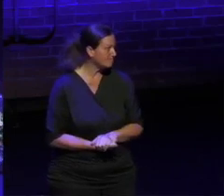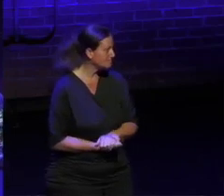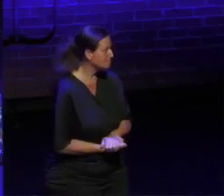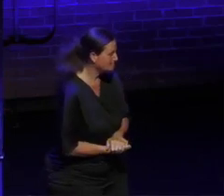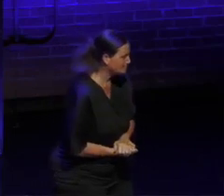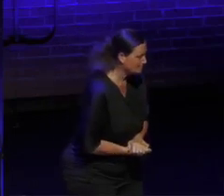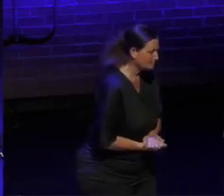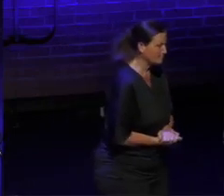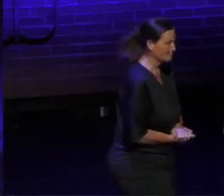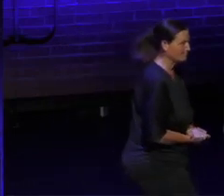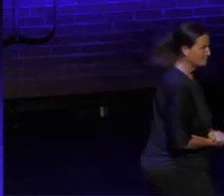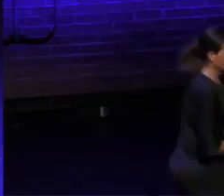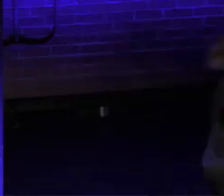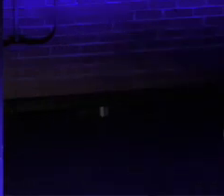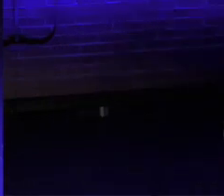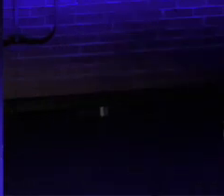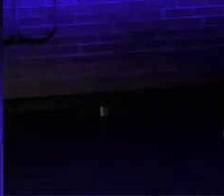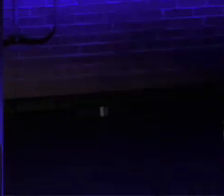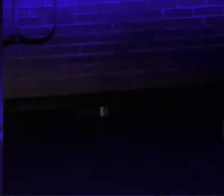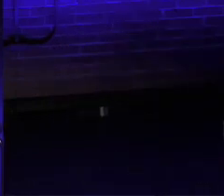I'm going to hand it back to Hank.